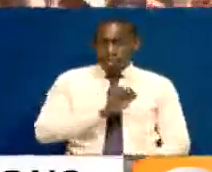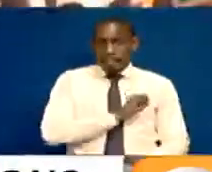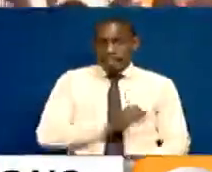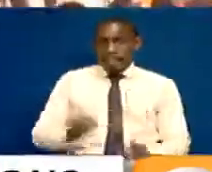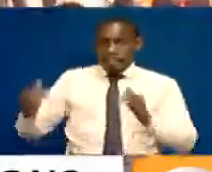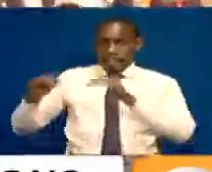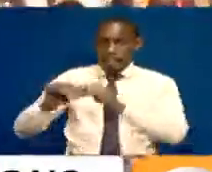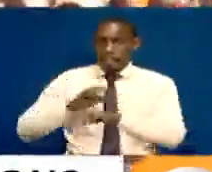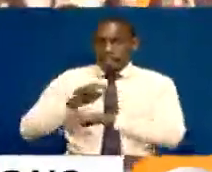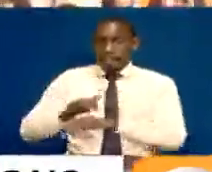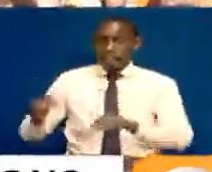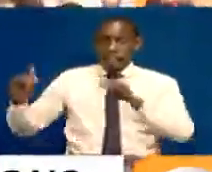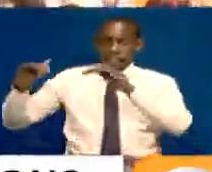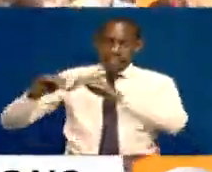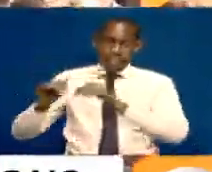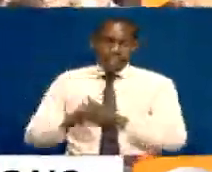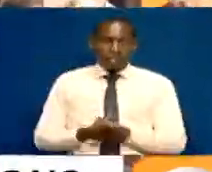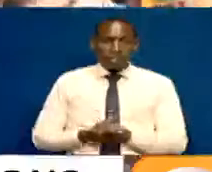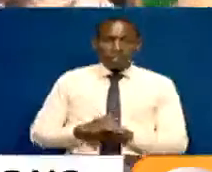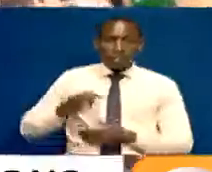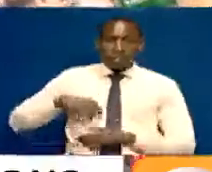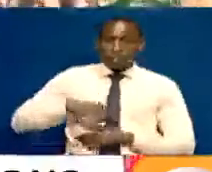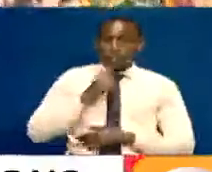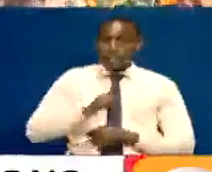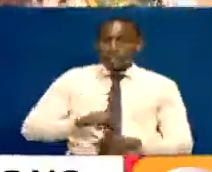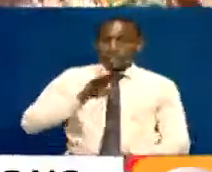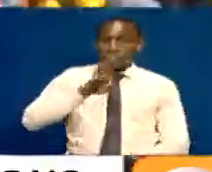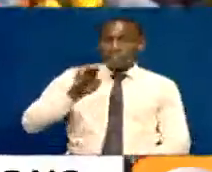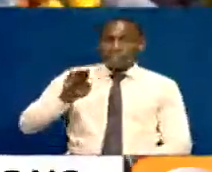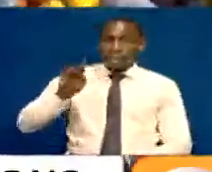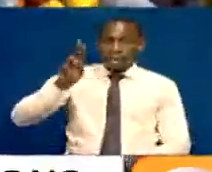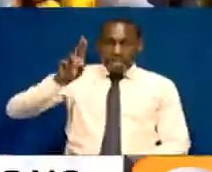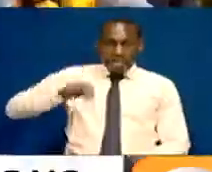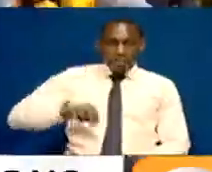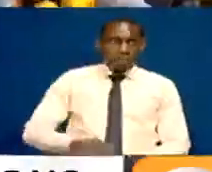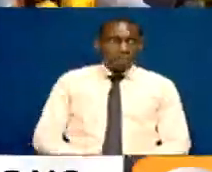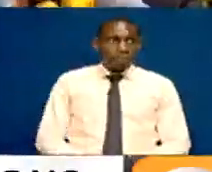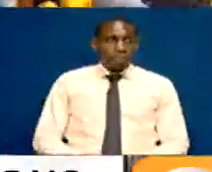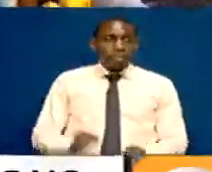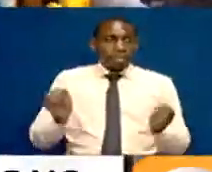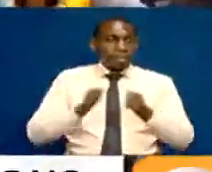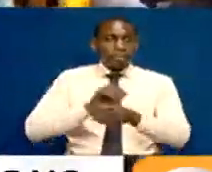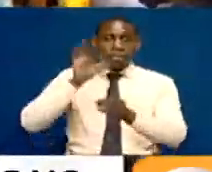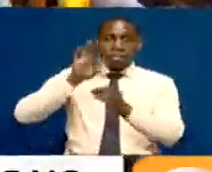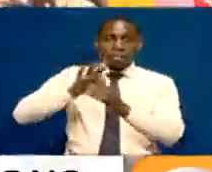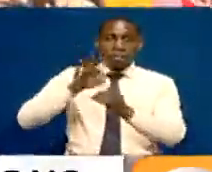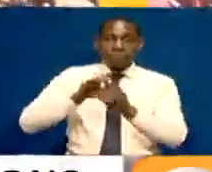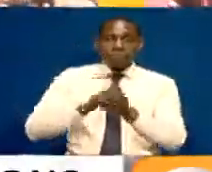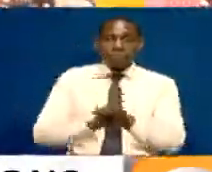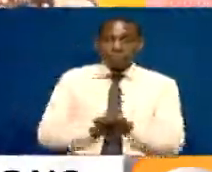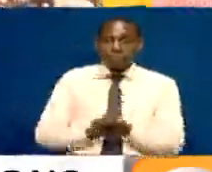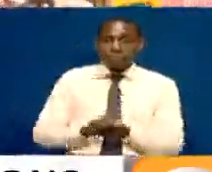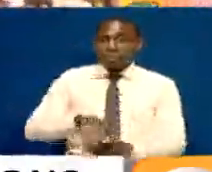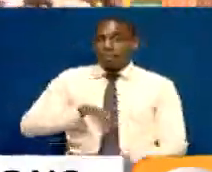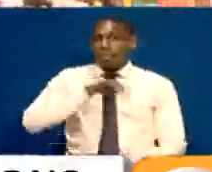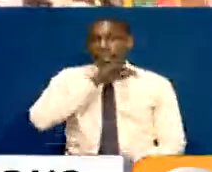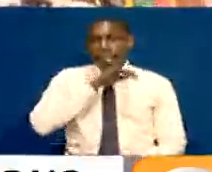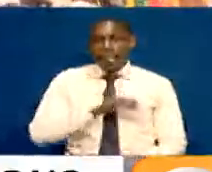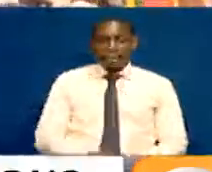na bunge ya kitaifa, tukasema BBI no. We cannot vote the kitendawili